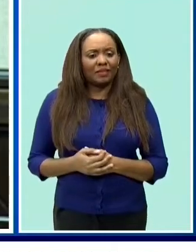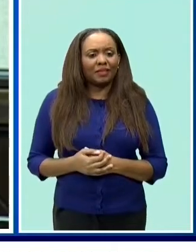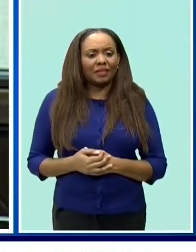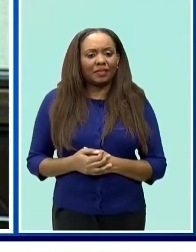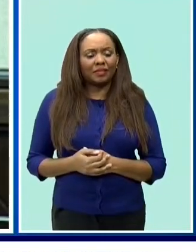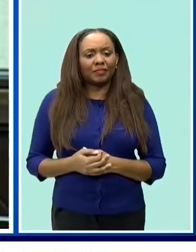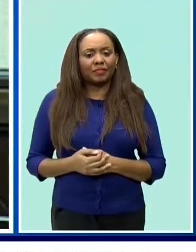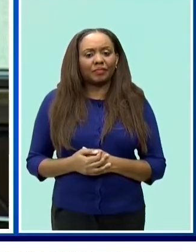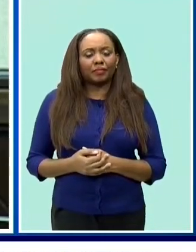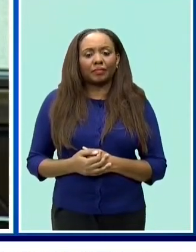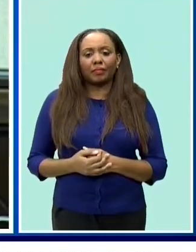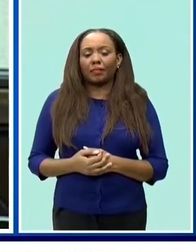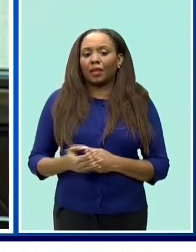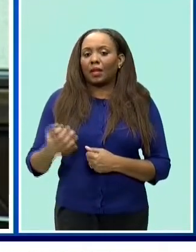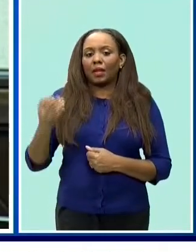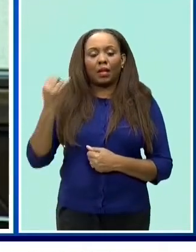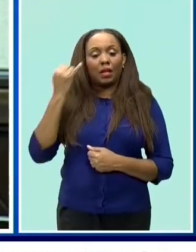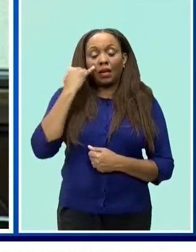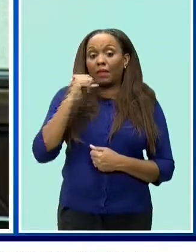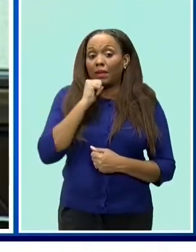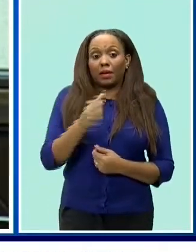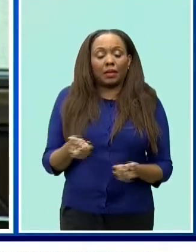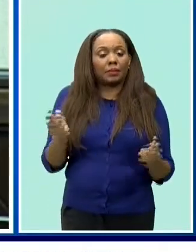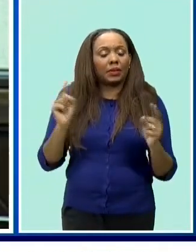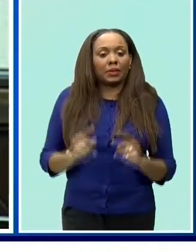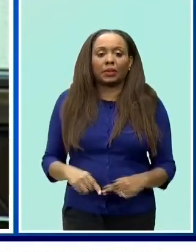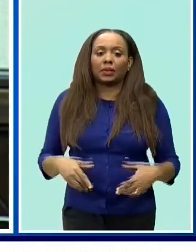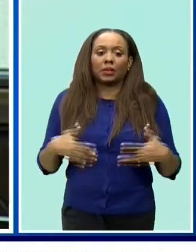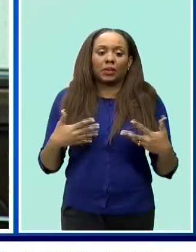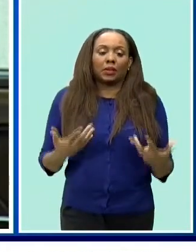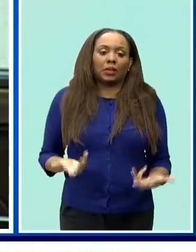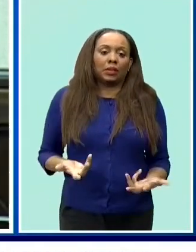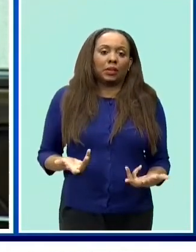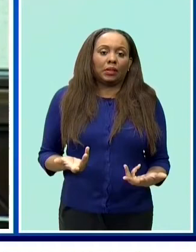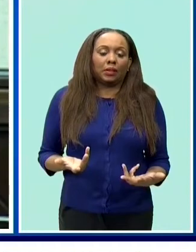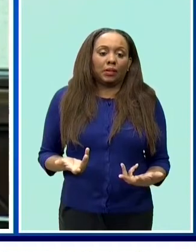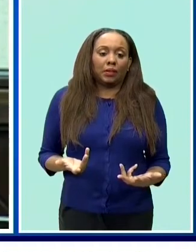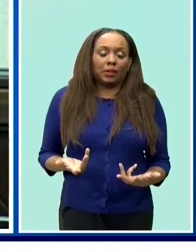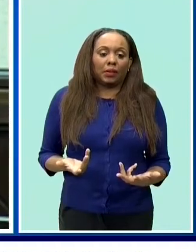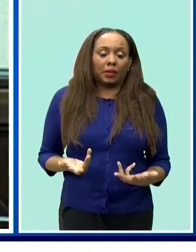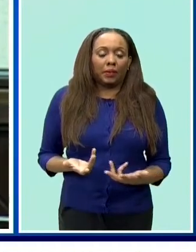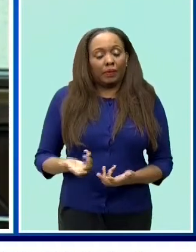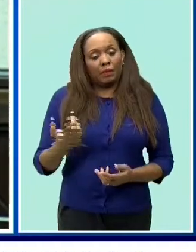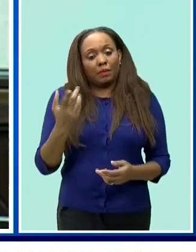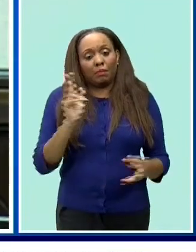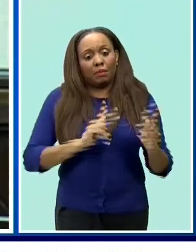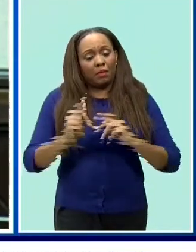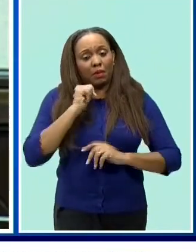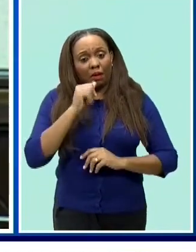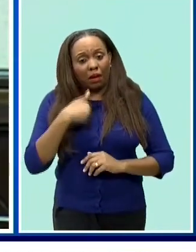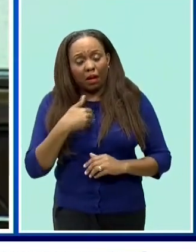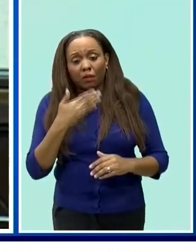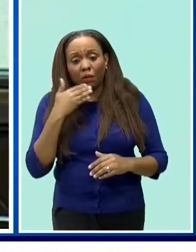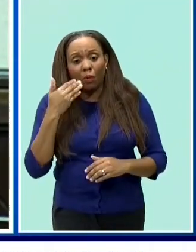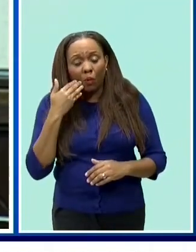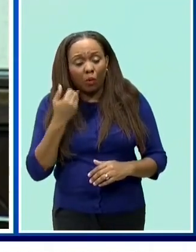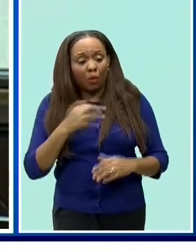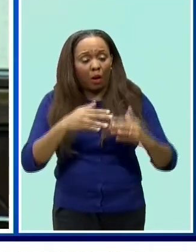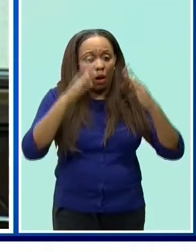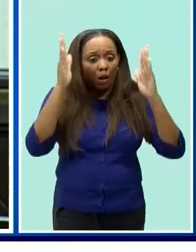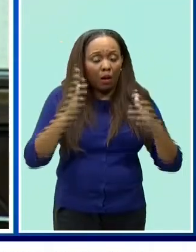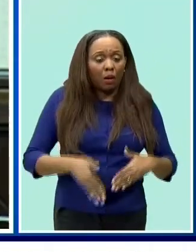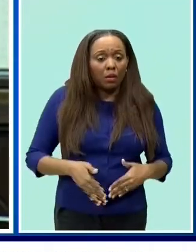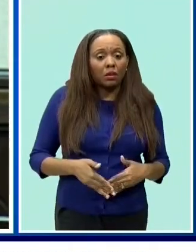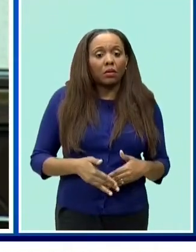If we fail to do that, we've not only failed to provide people with housing, but we failed